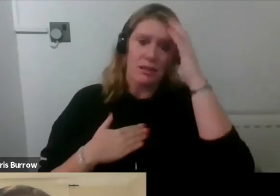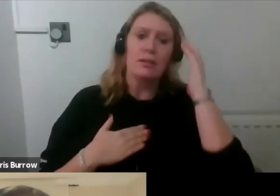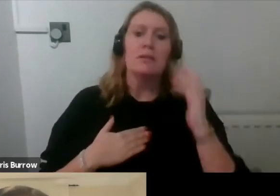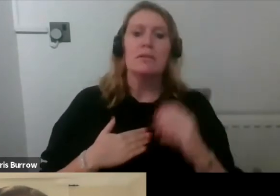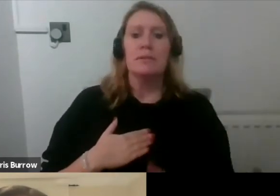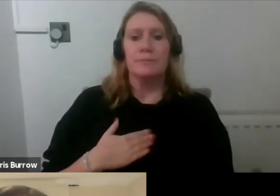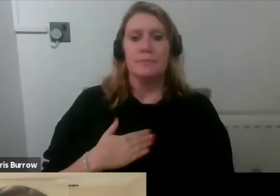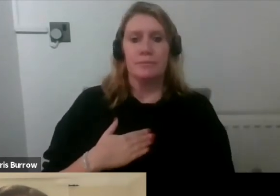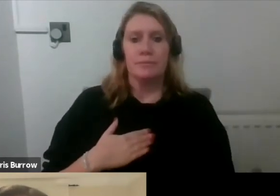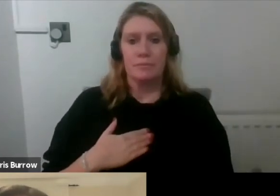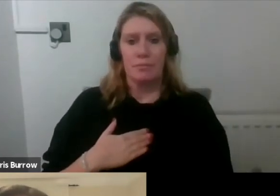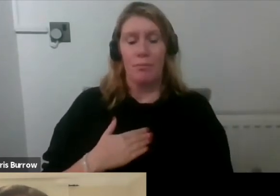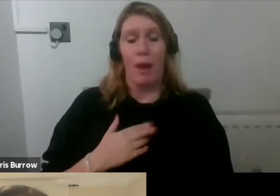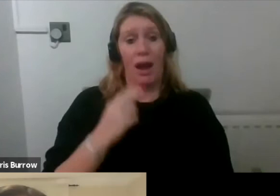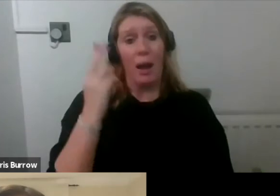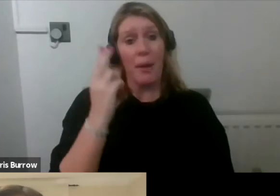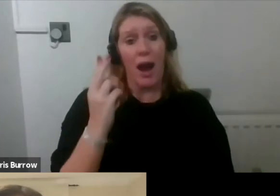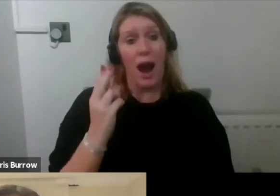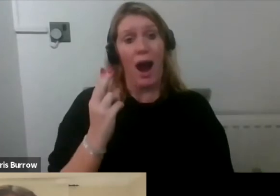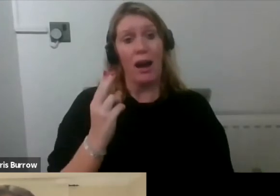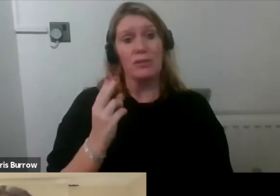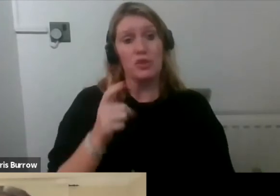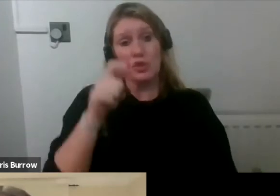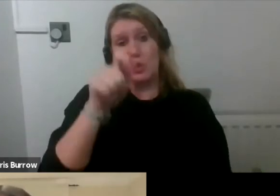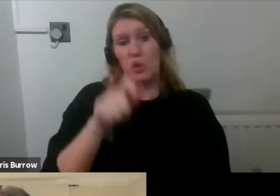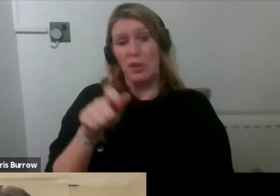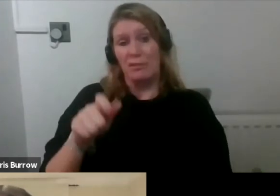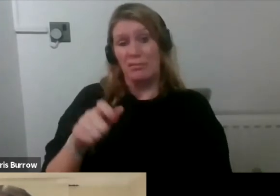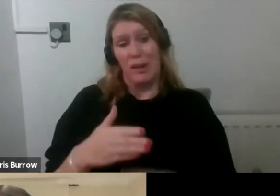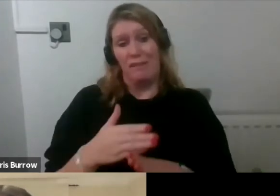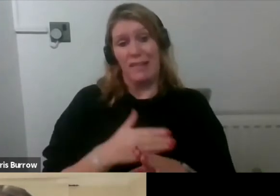I'm an art graduate, an art student, and